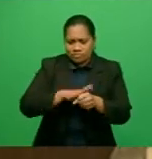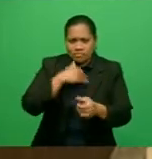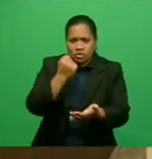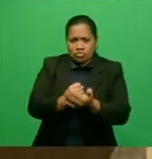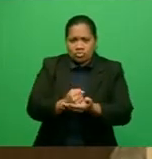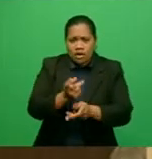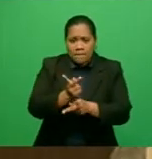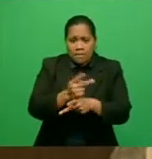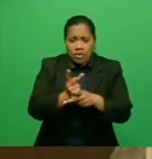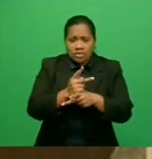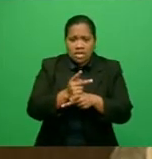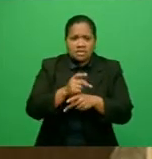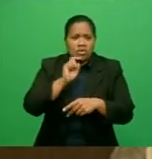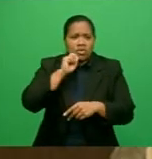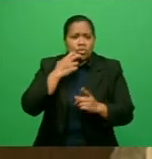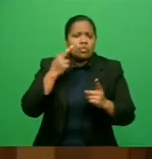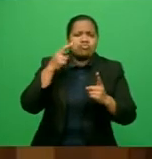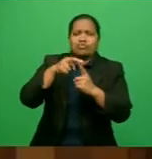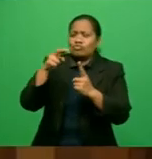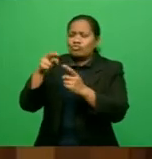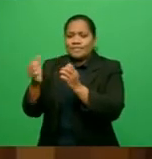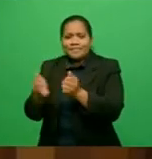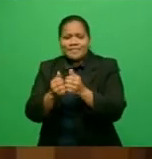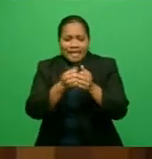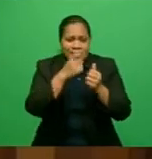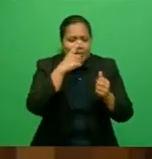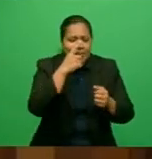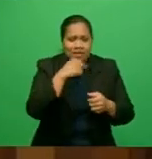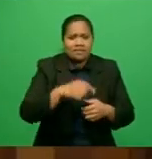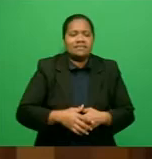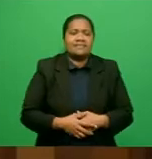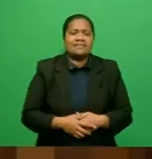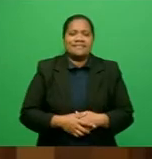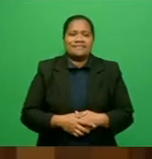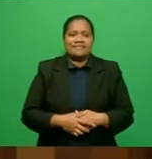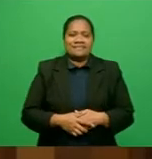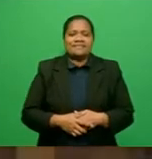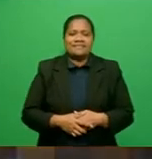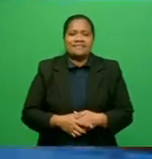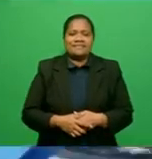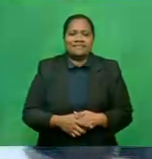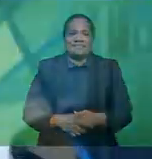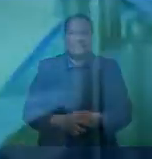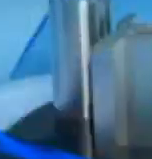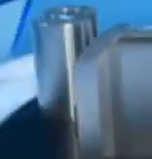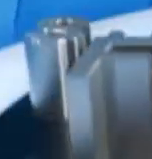products reach as many people as possible. Kritika Kumar, FBC News.